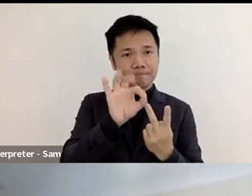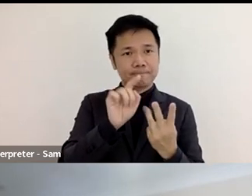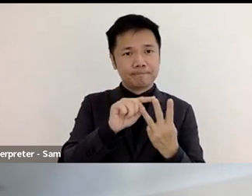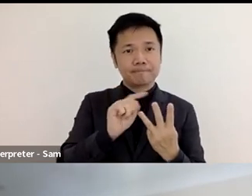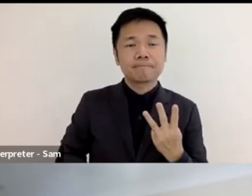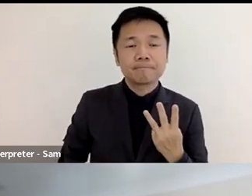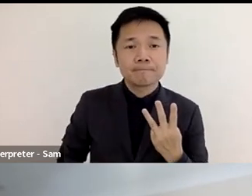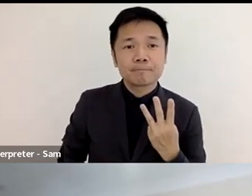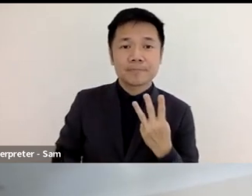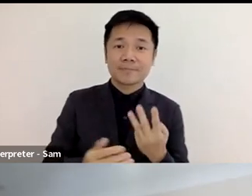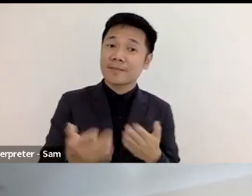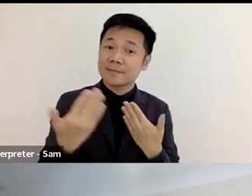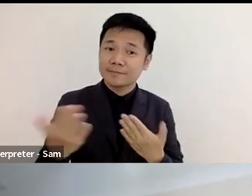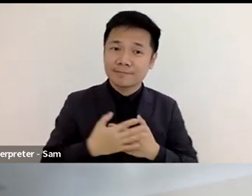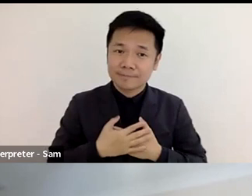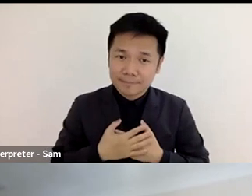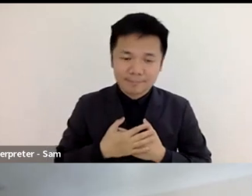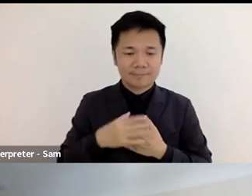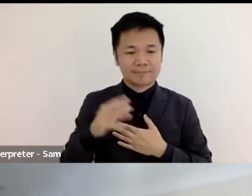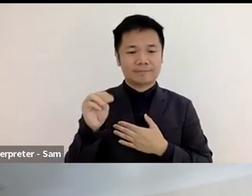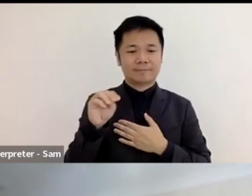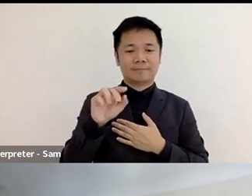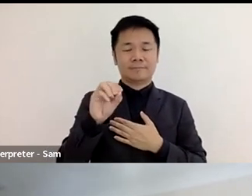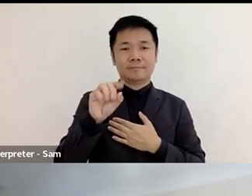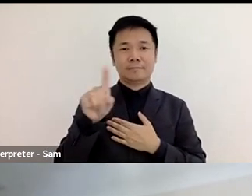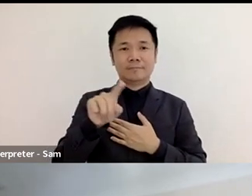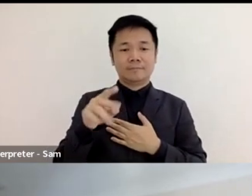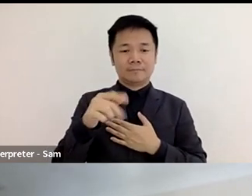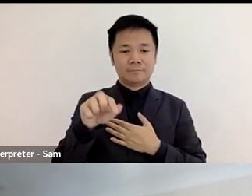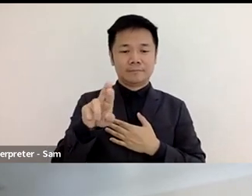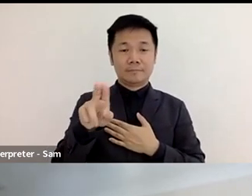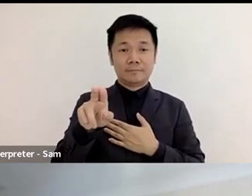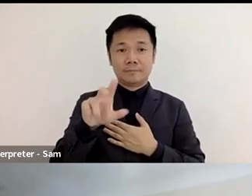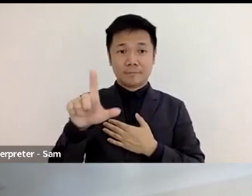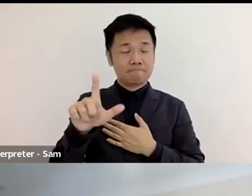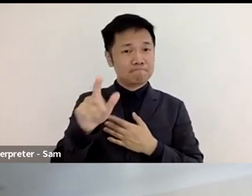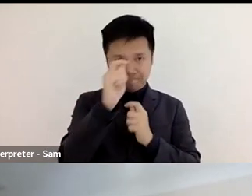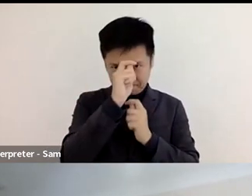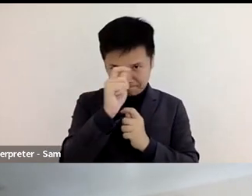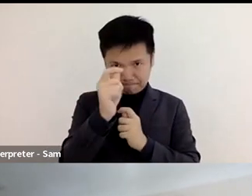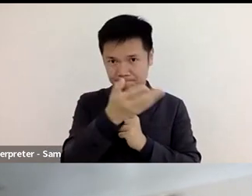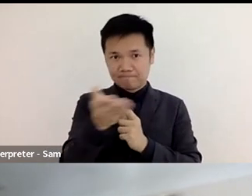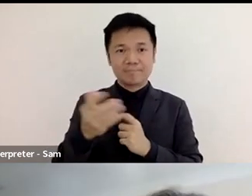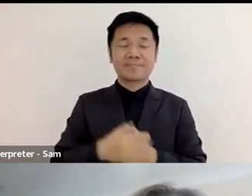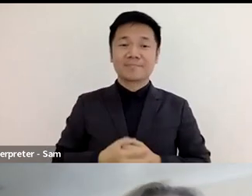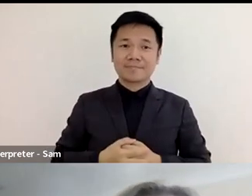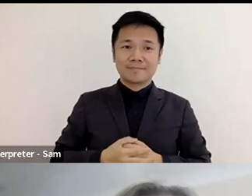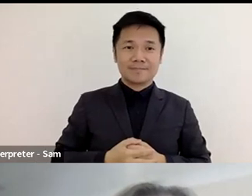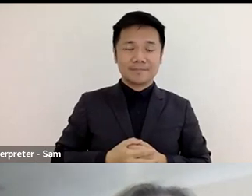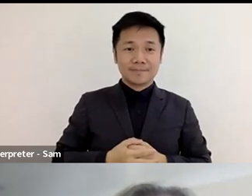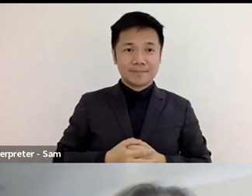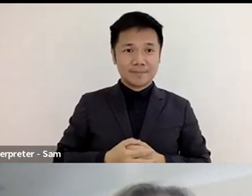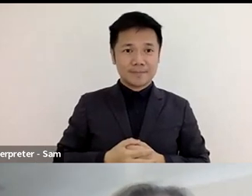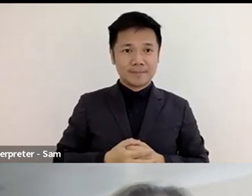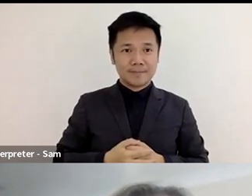Thank you, Mohazaron, and thank you all the participants. I have a very good opportunity to